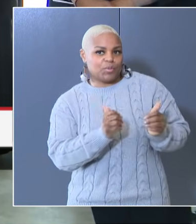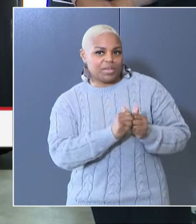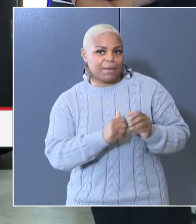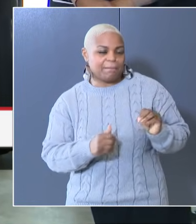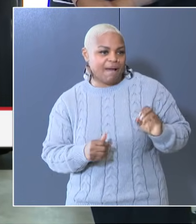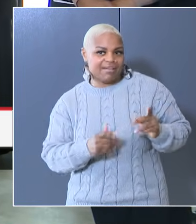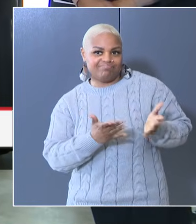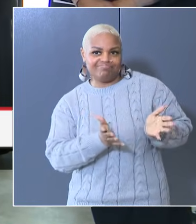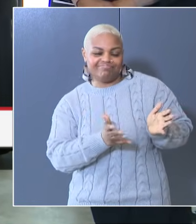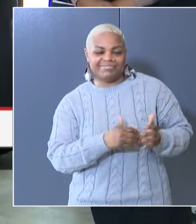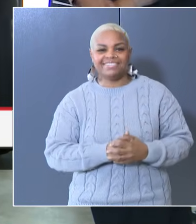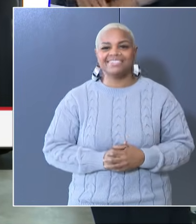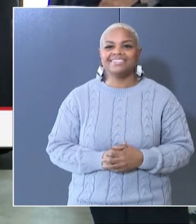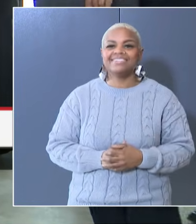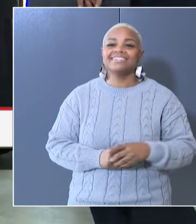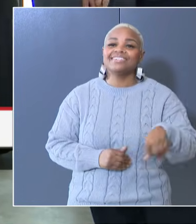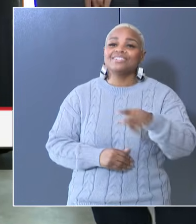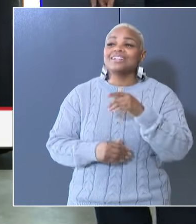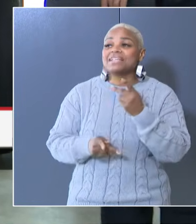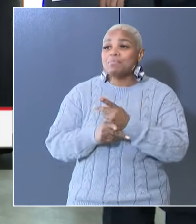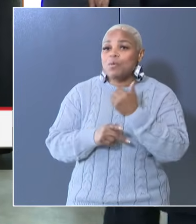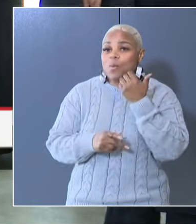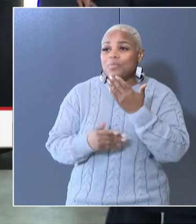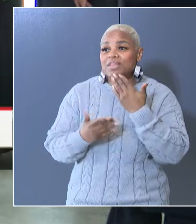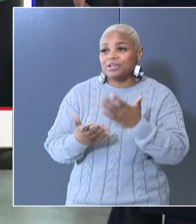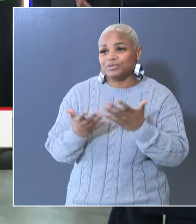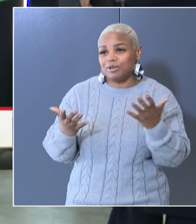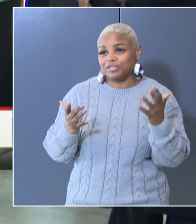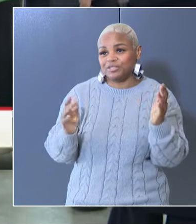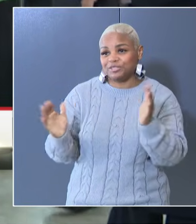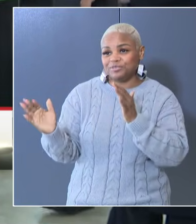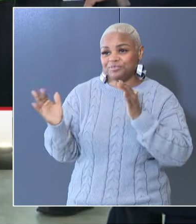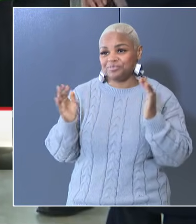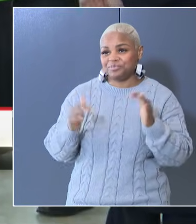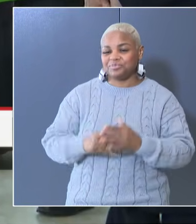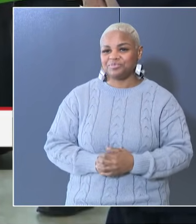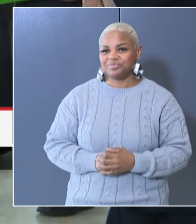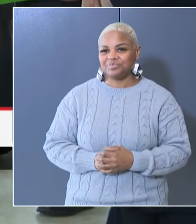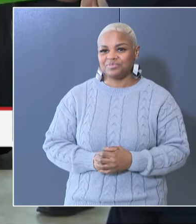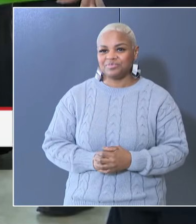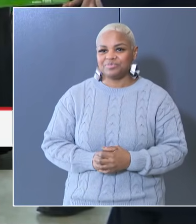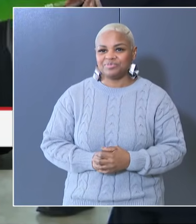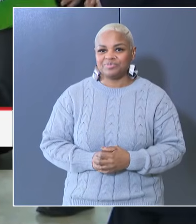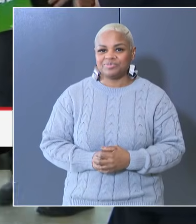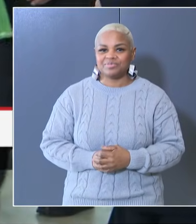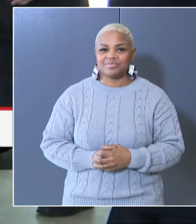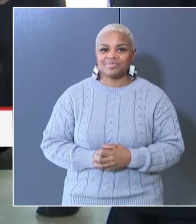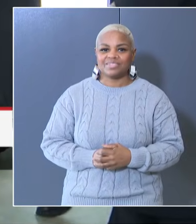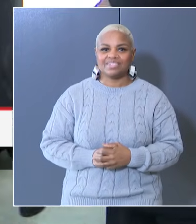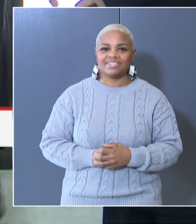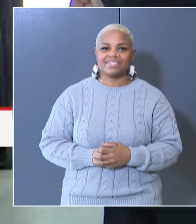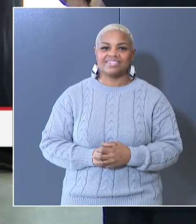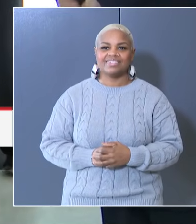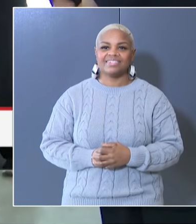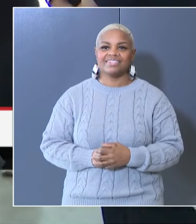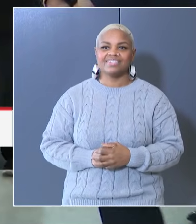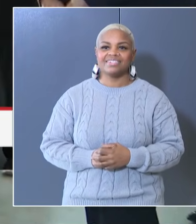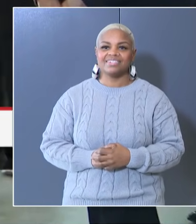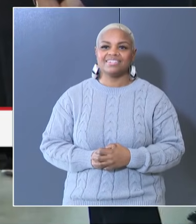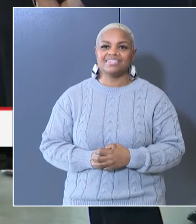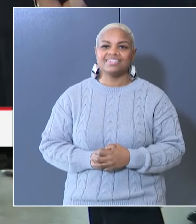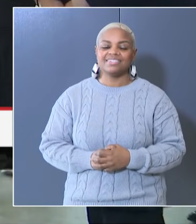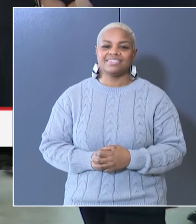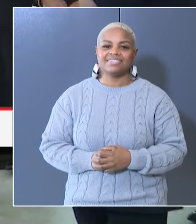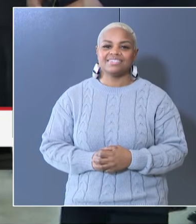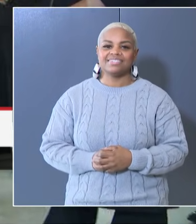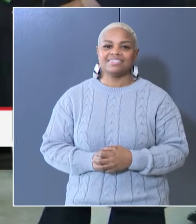and safe out there. Thank you. Thank you. And I think Ramon, you're up next. Yep, great. Thank you.